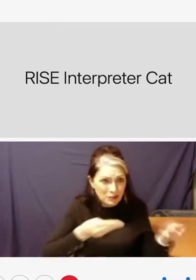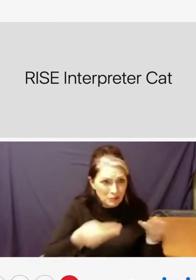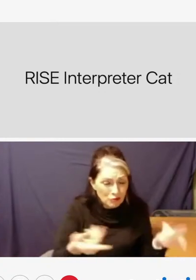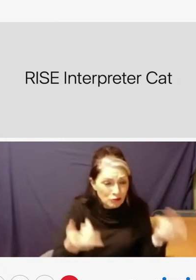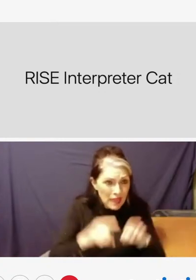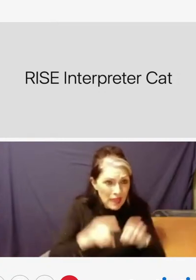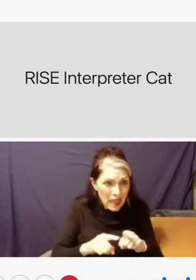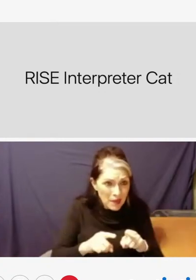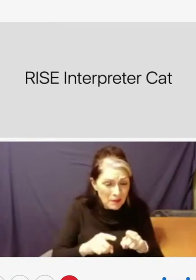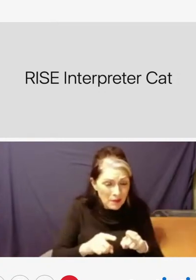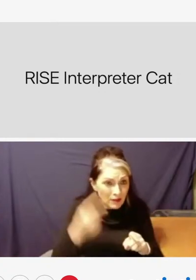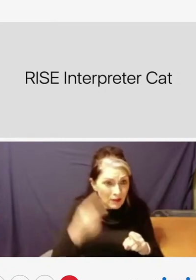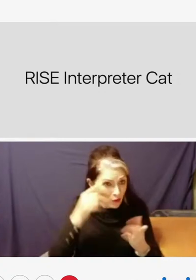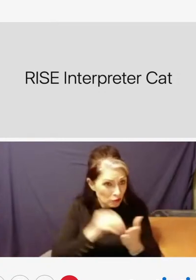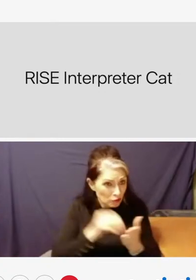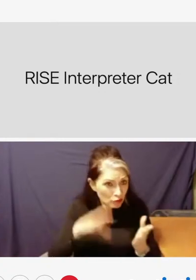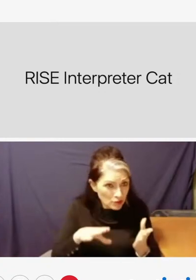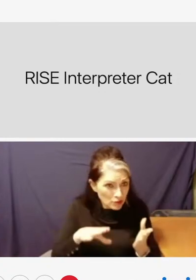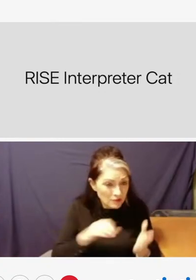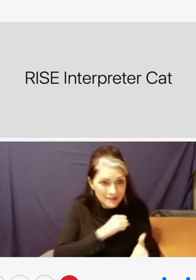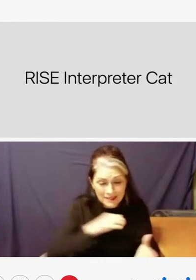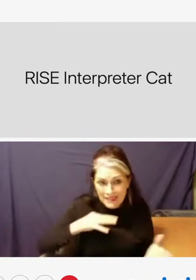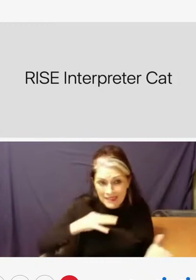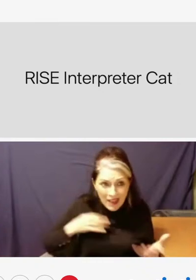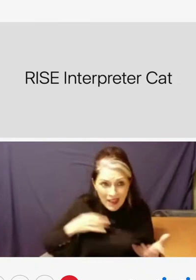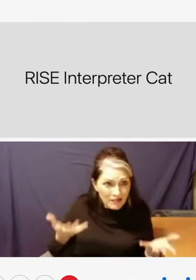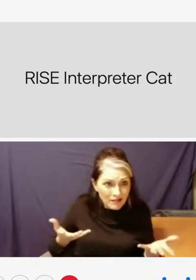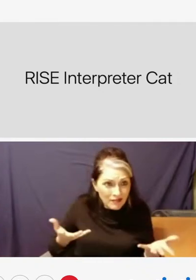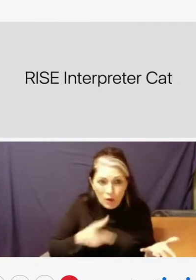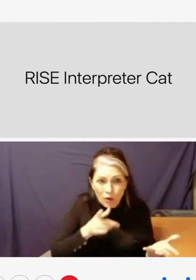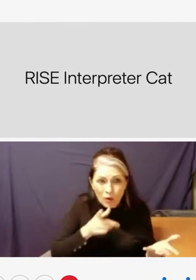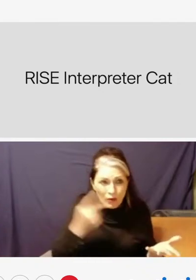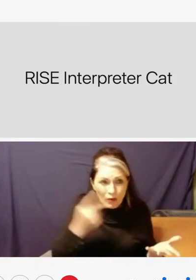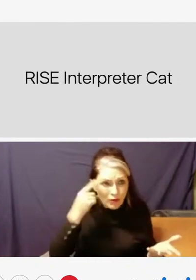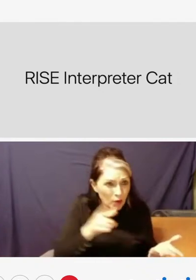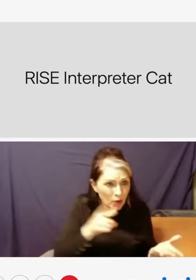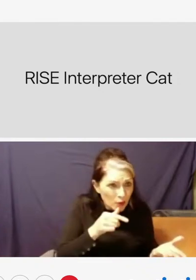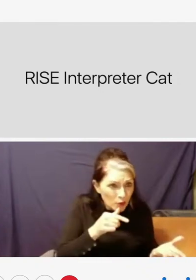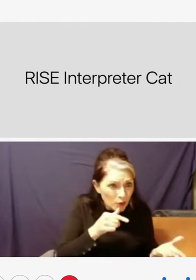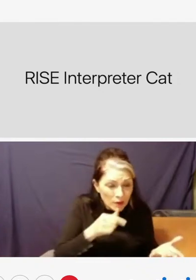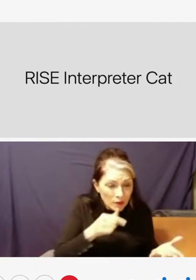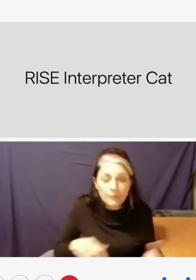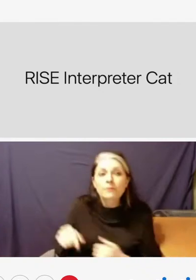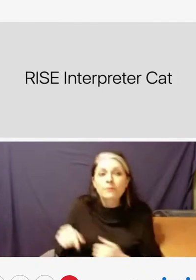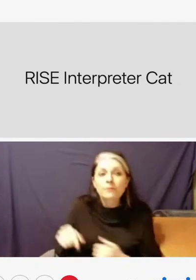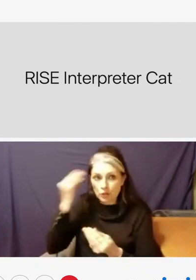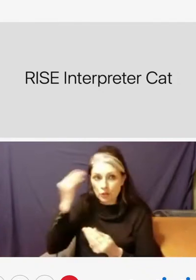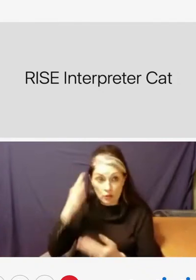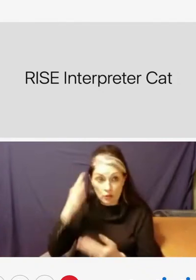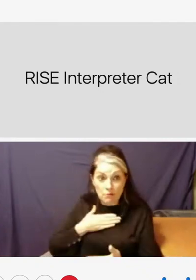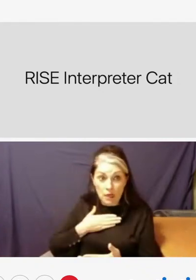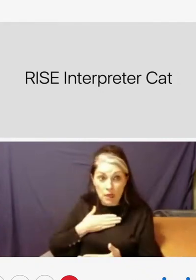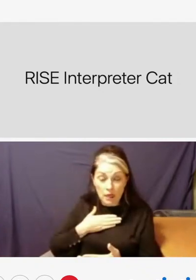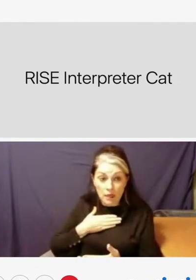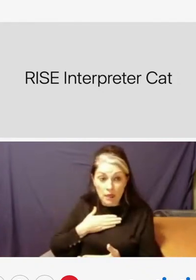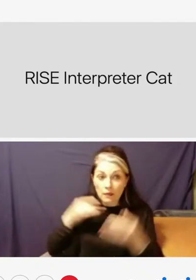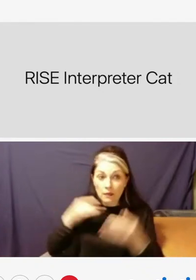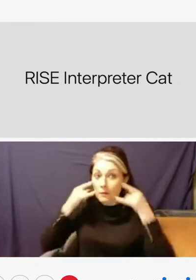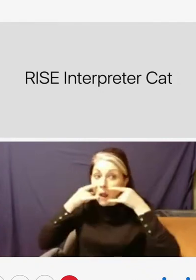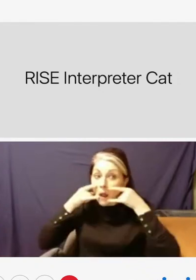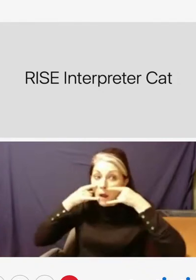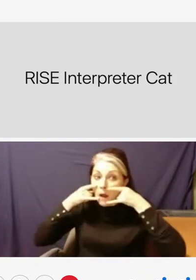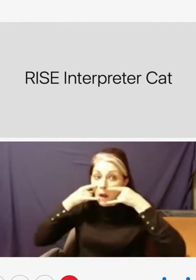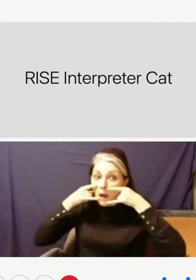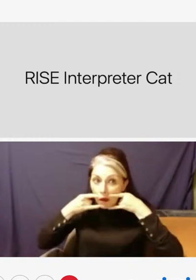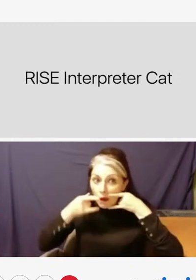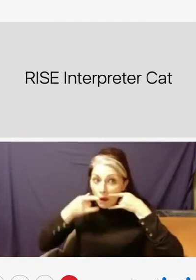for students is that for staff who is that for it was uh and just so you know I have mine below my nose because the glasses are fogging up so